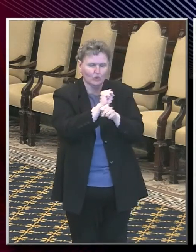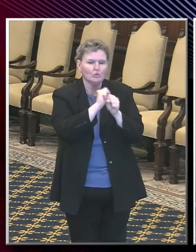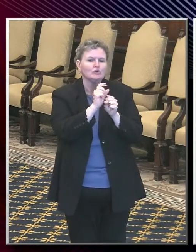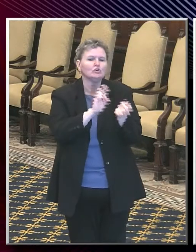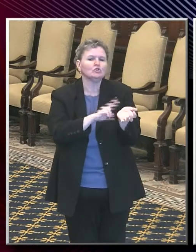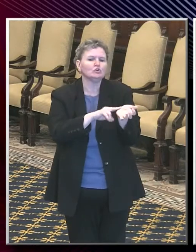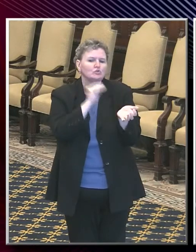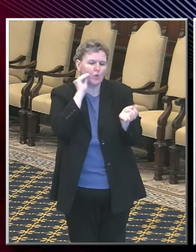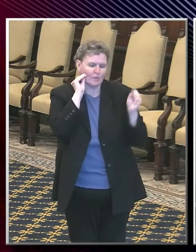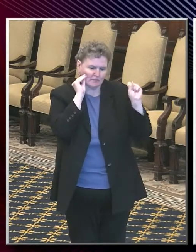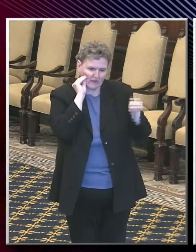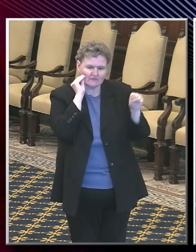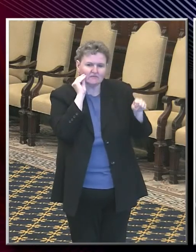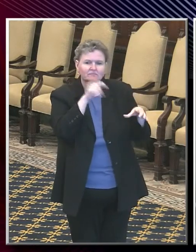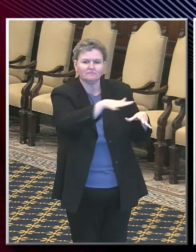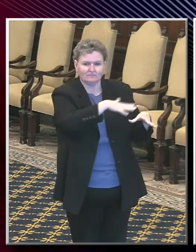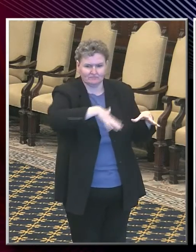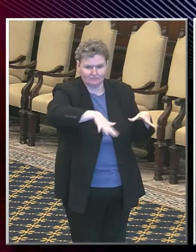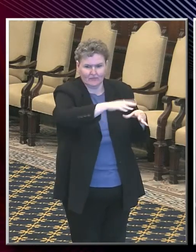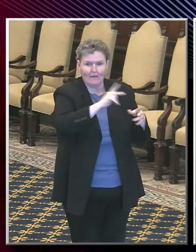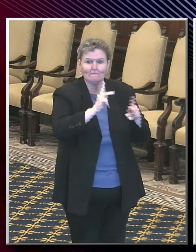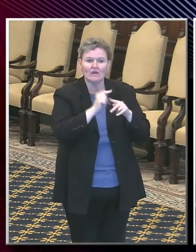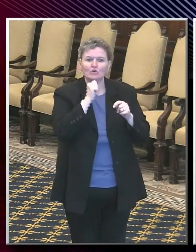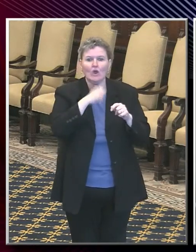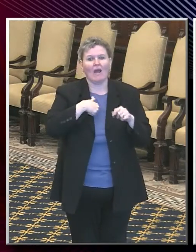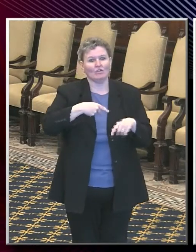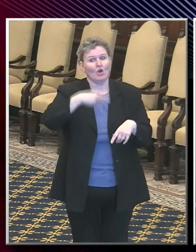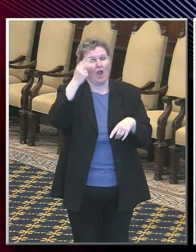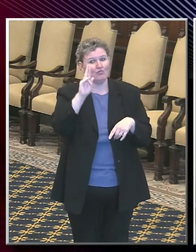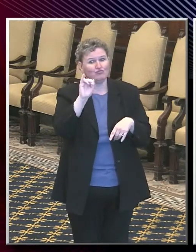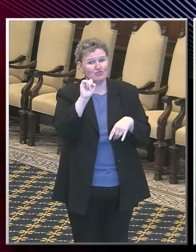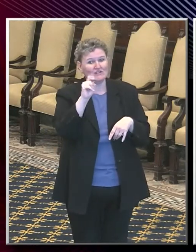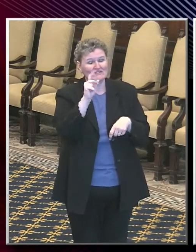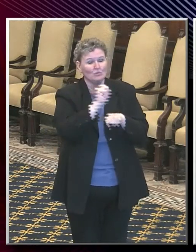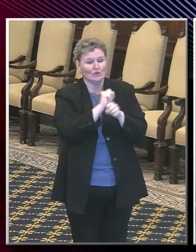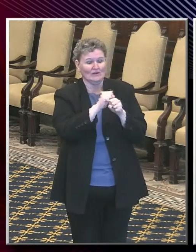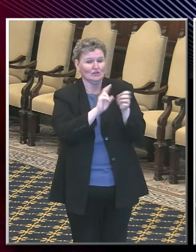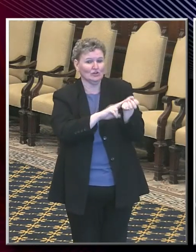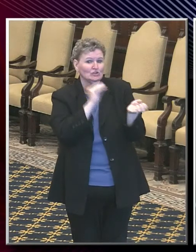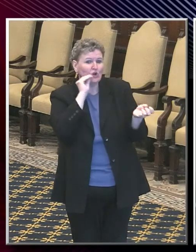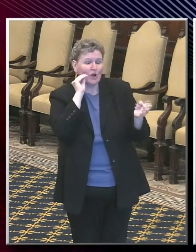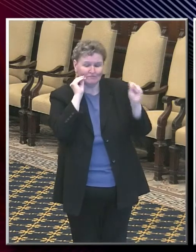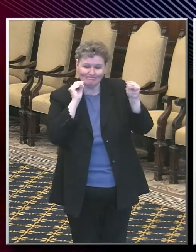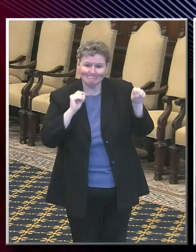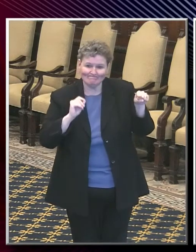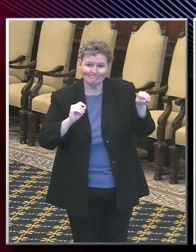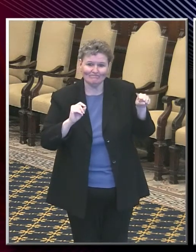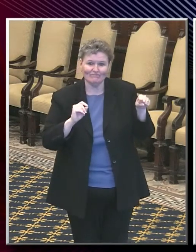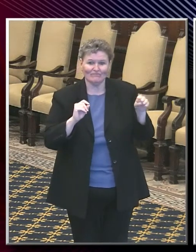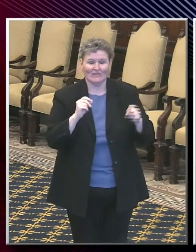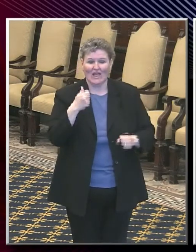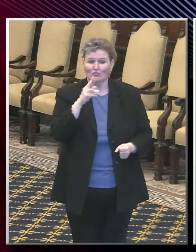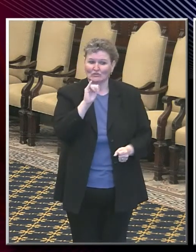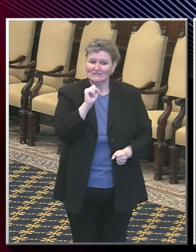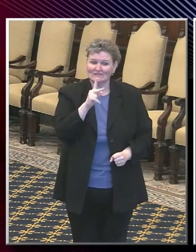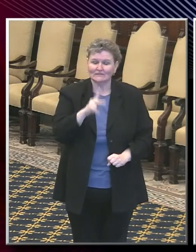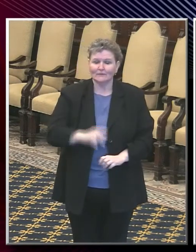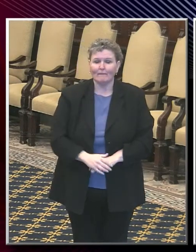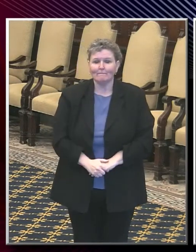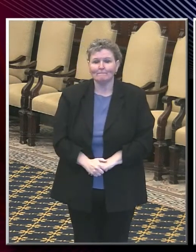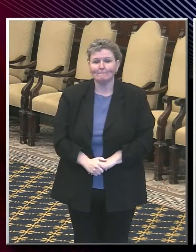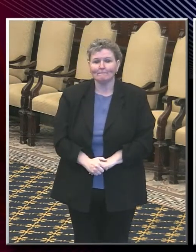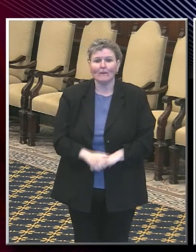that, but I would certainly say it's likely. Okay. Thank you very much. That's all I have. Thank you, Natasha. Next, Jack